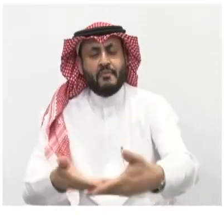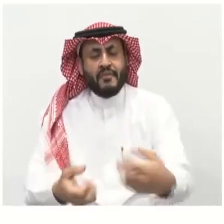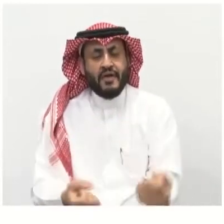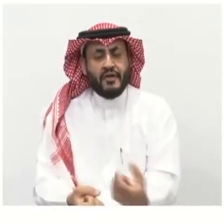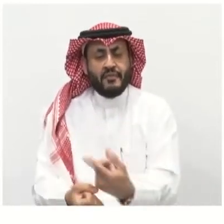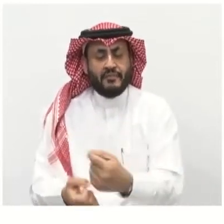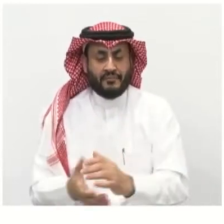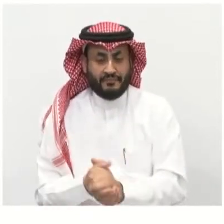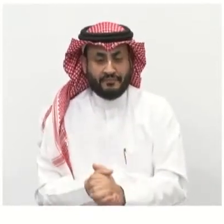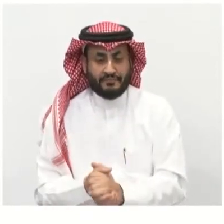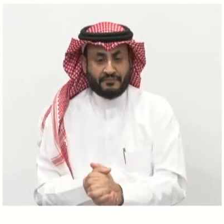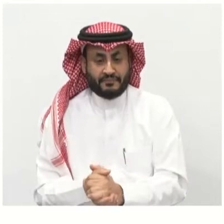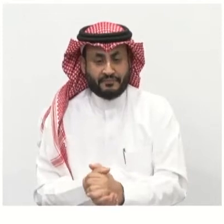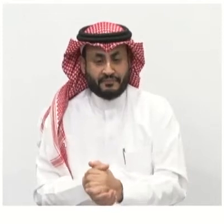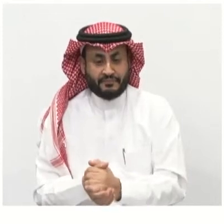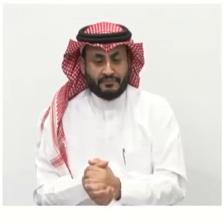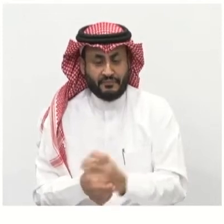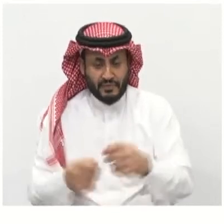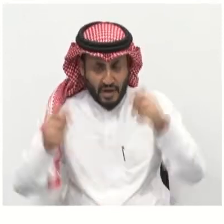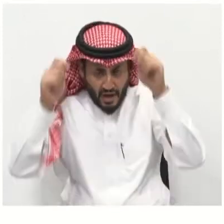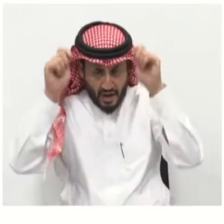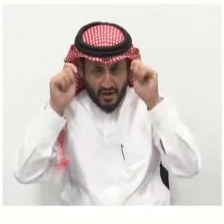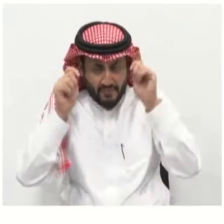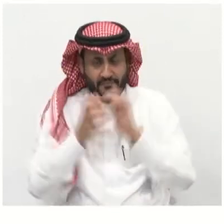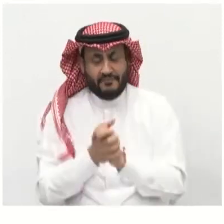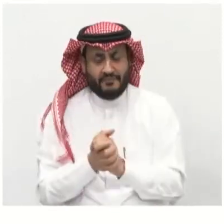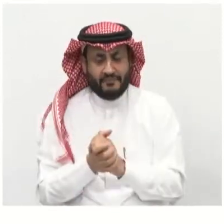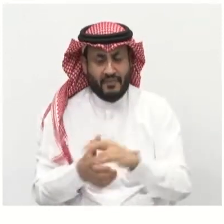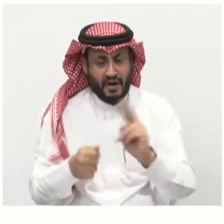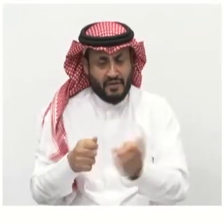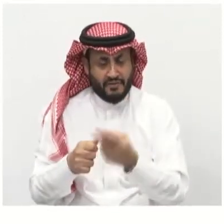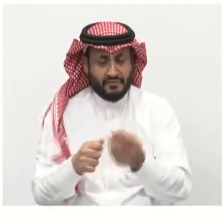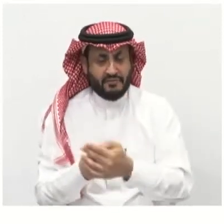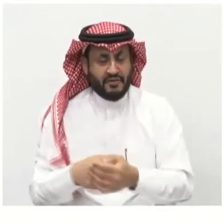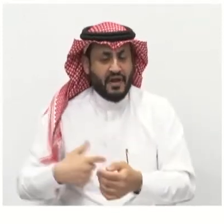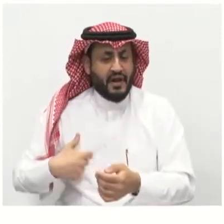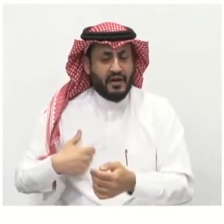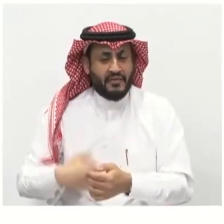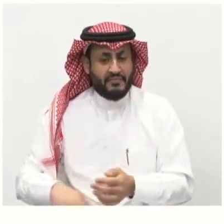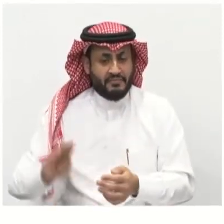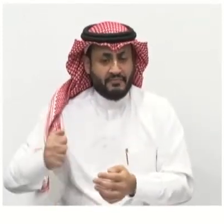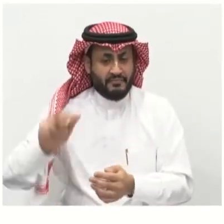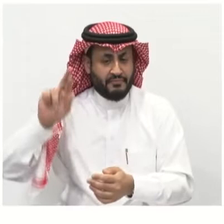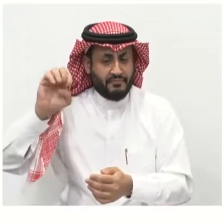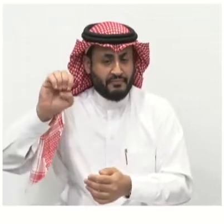backyard. Lemma wears a special hat when she paints. It's called a beret.